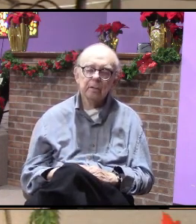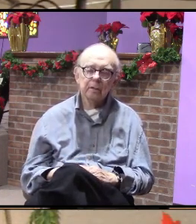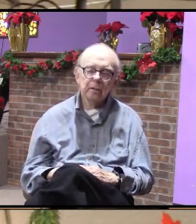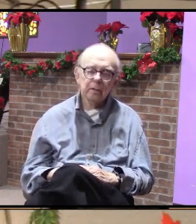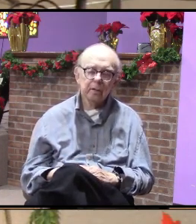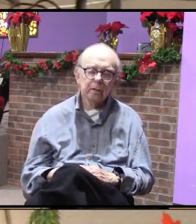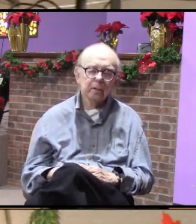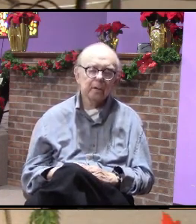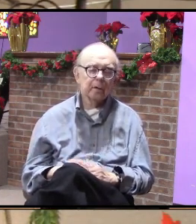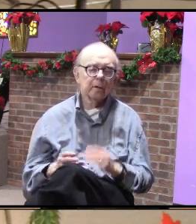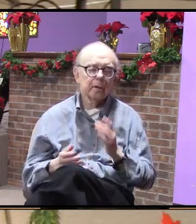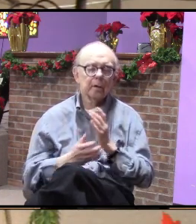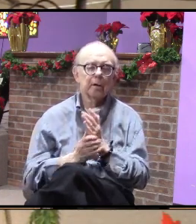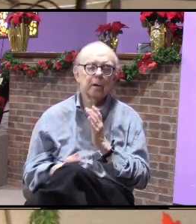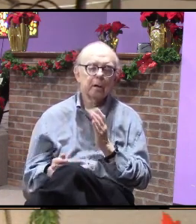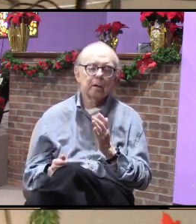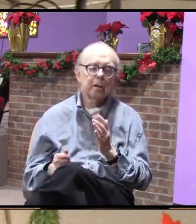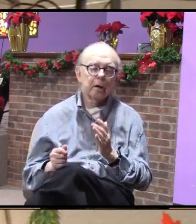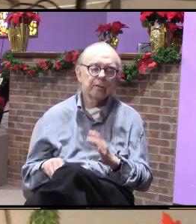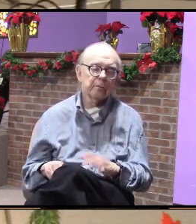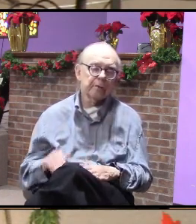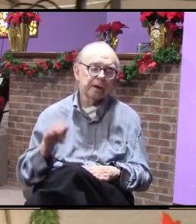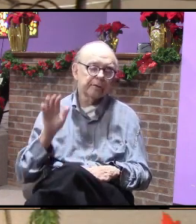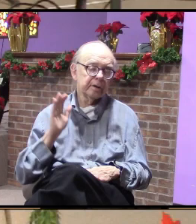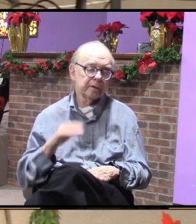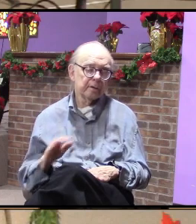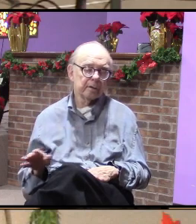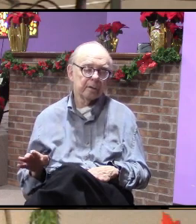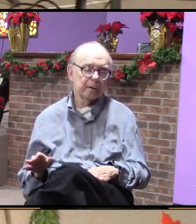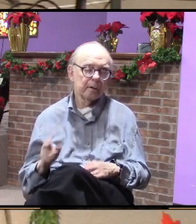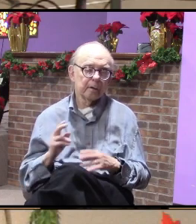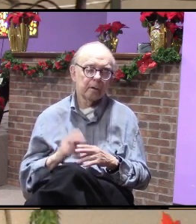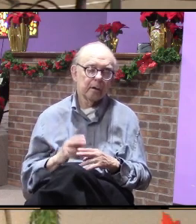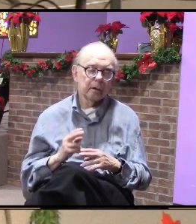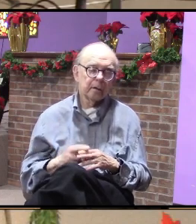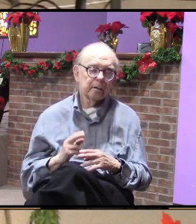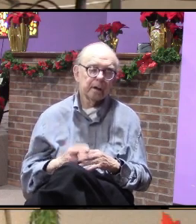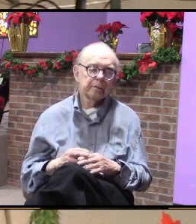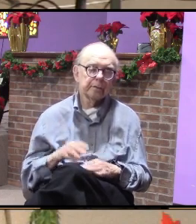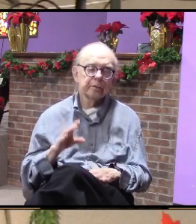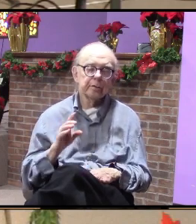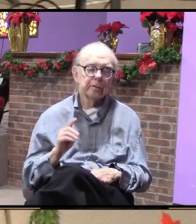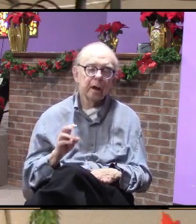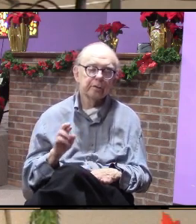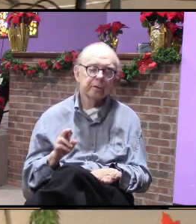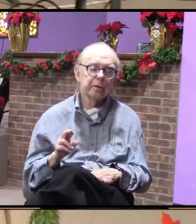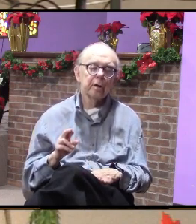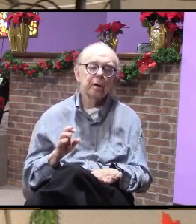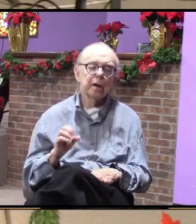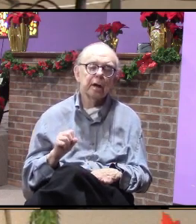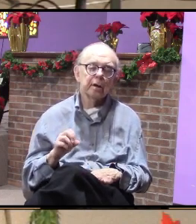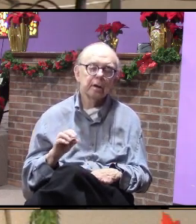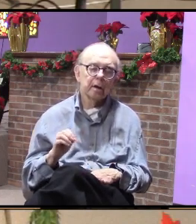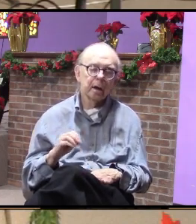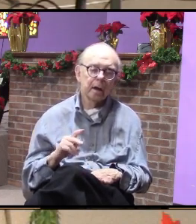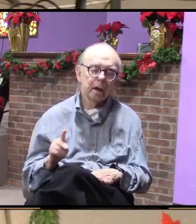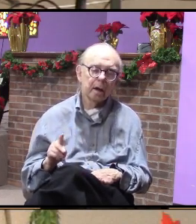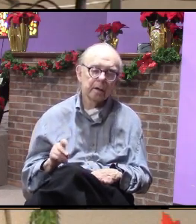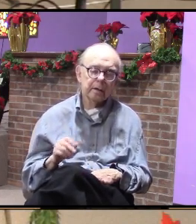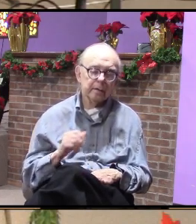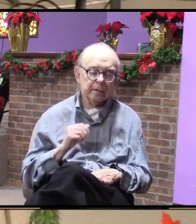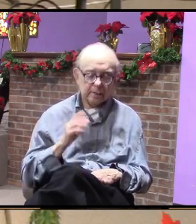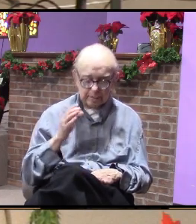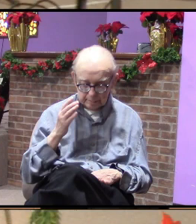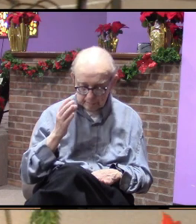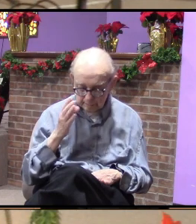an expert on raising of your children. His name was Dr. Spock. And he didn't have any